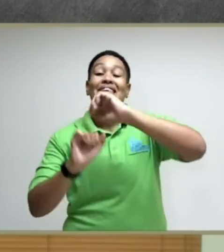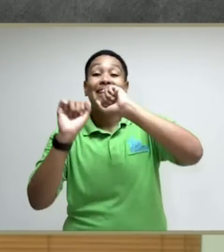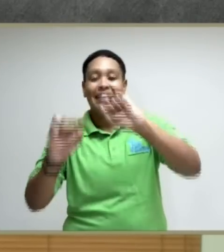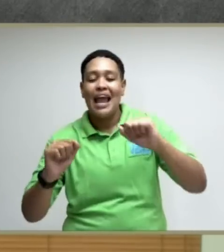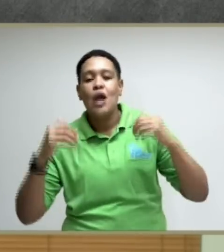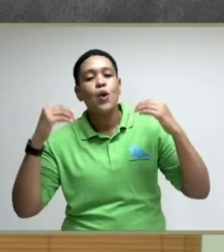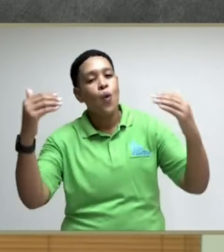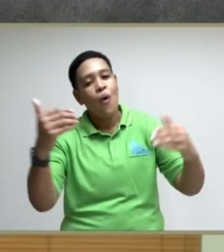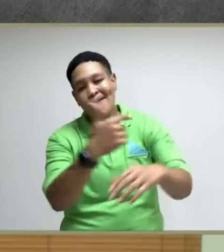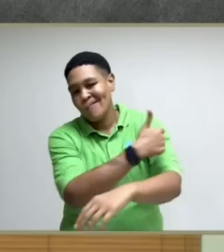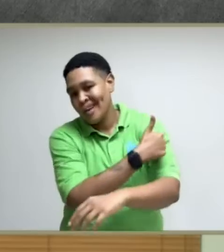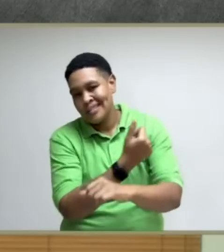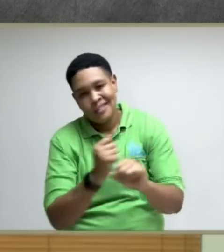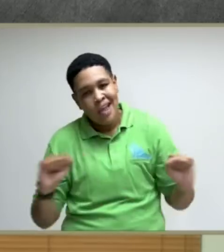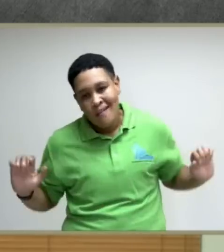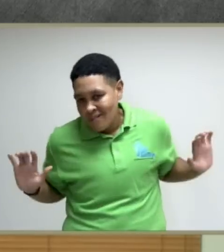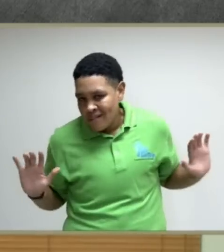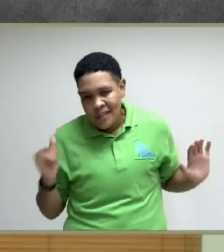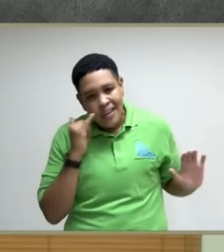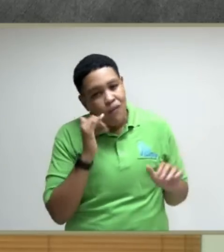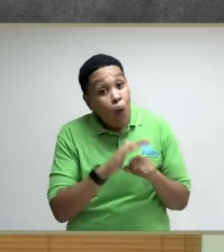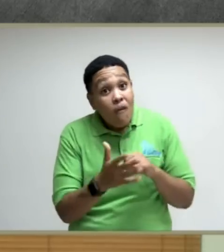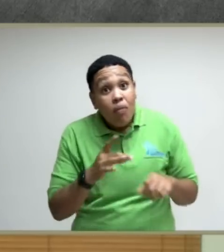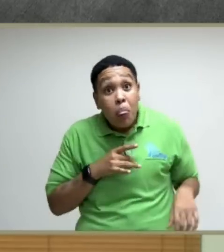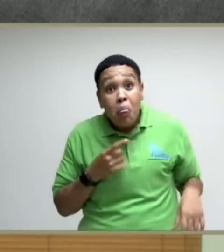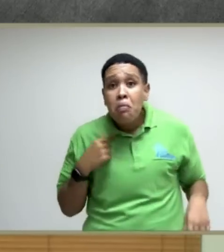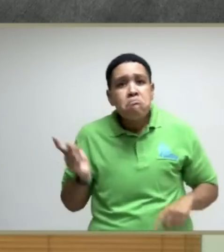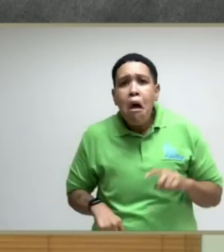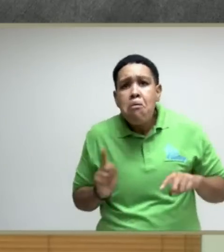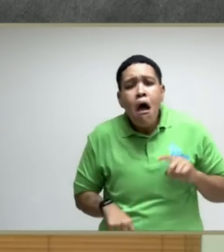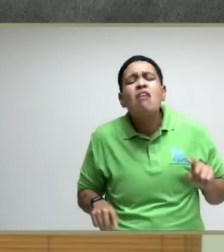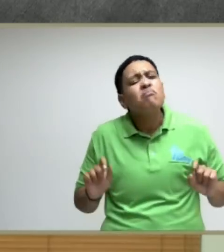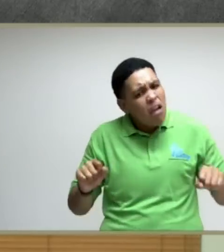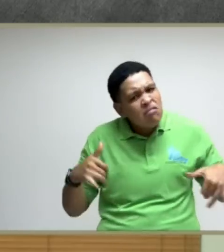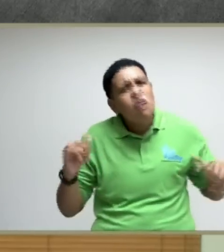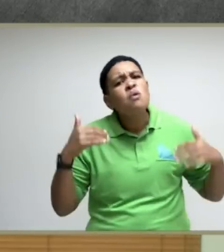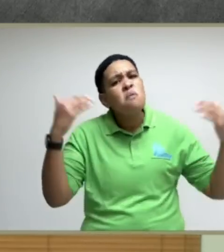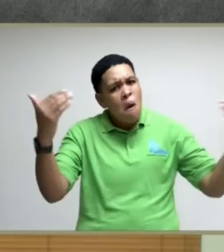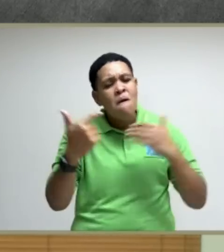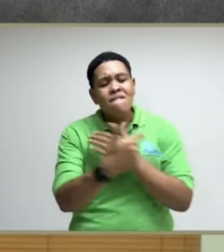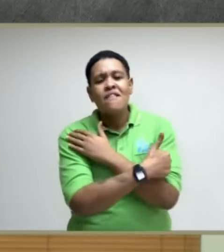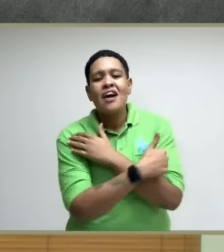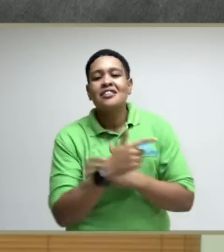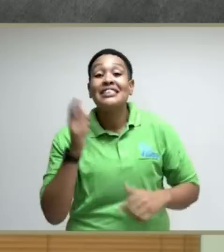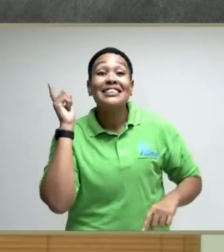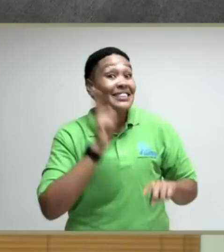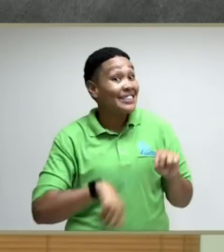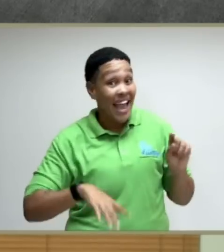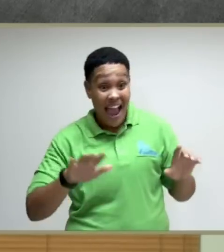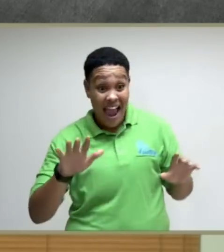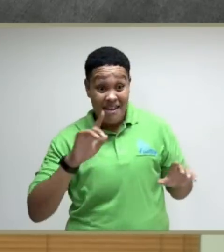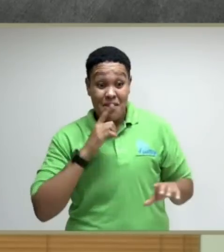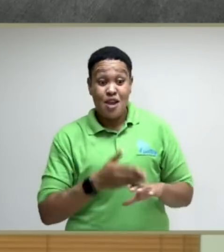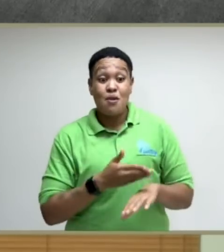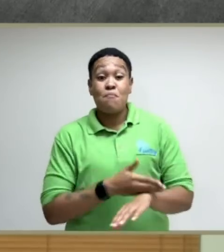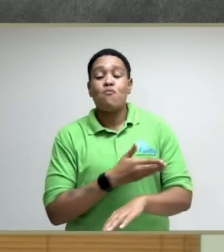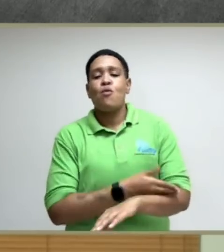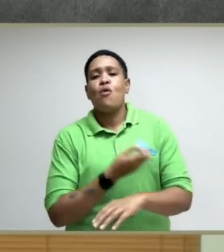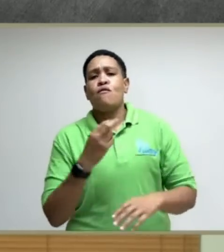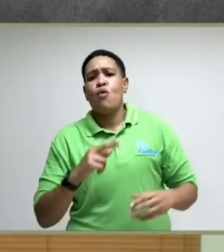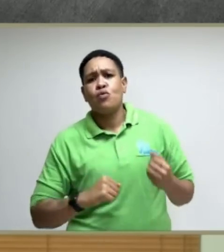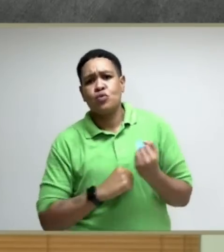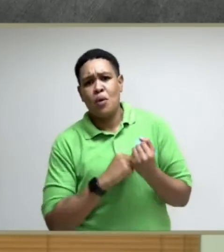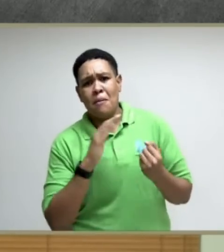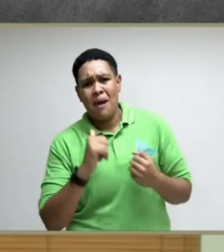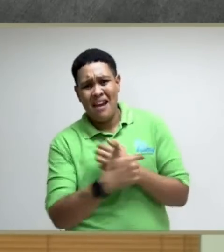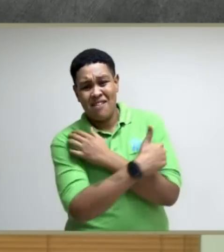vaccinated safely. The COVID-19 infection cannot be improved or treated by the vaccine. So a person